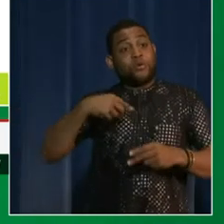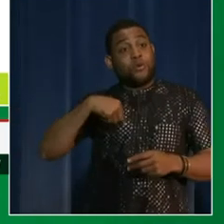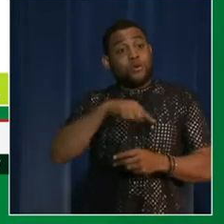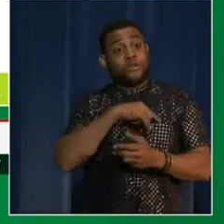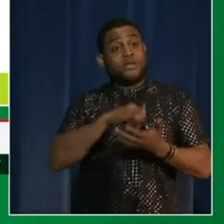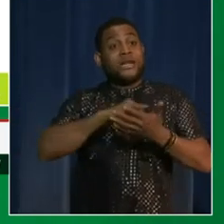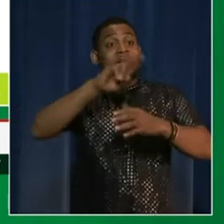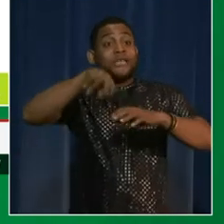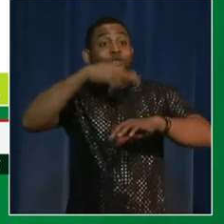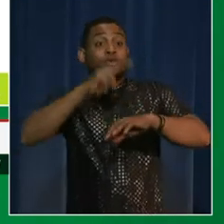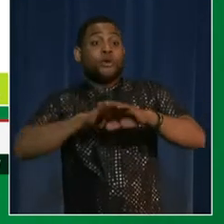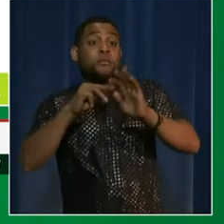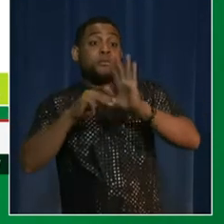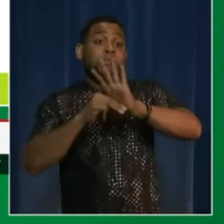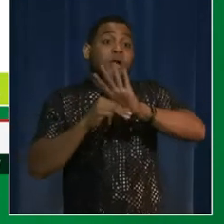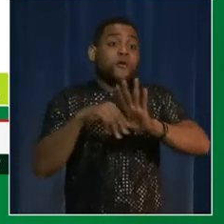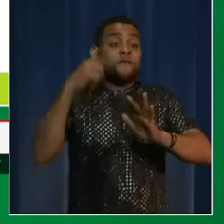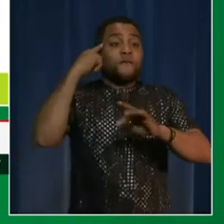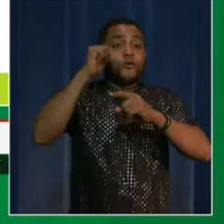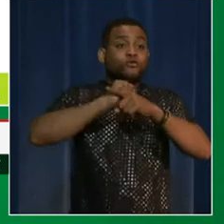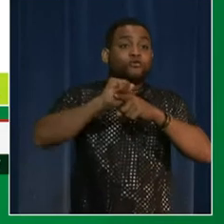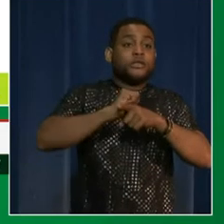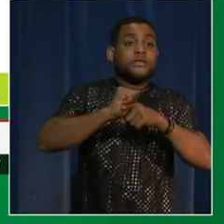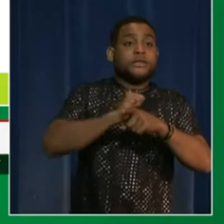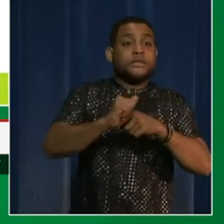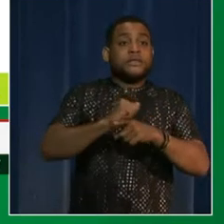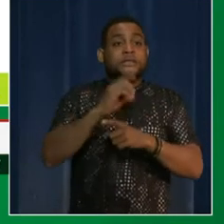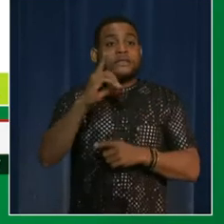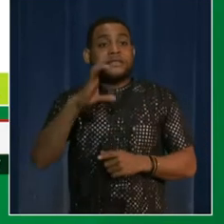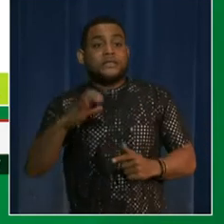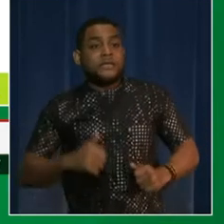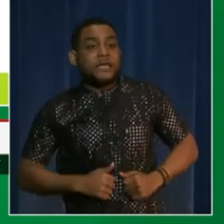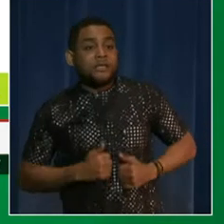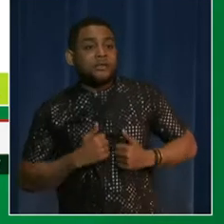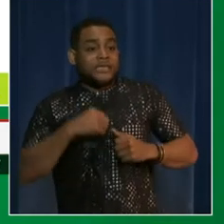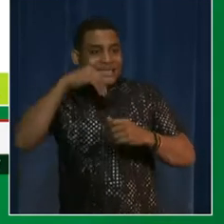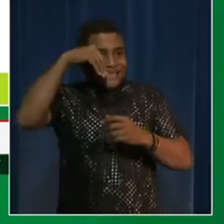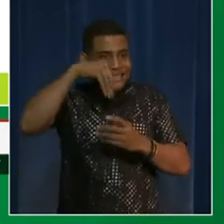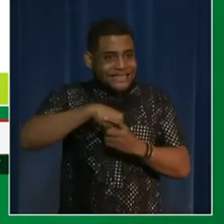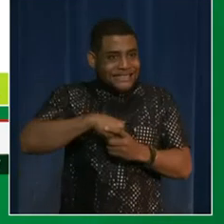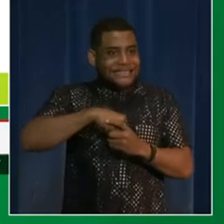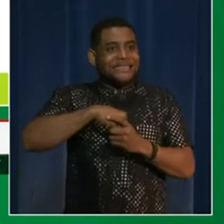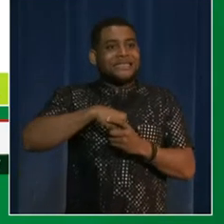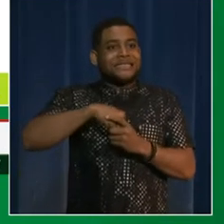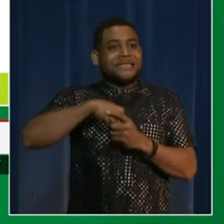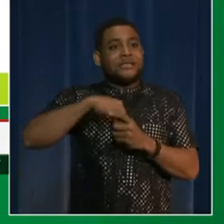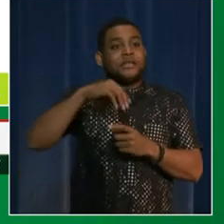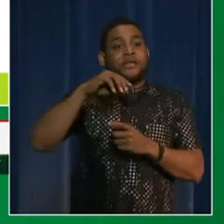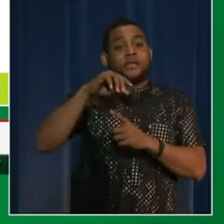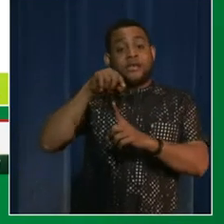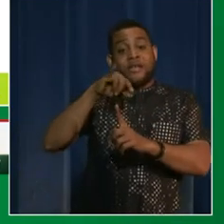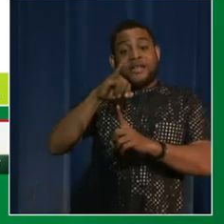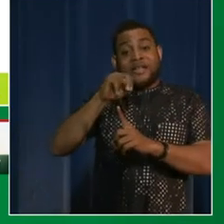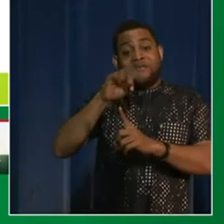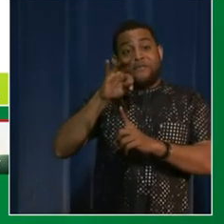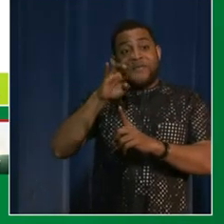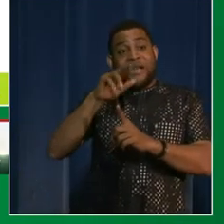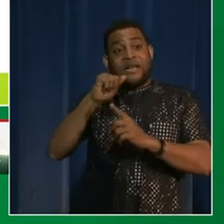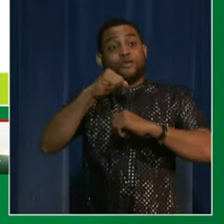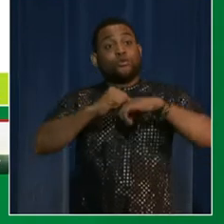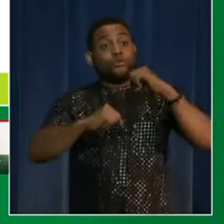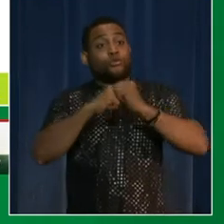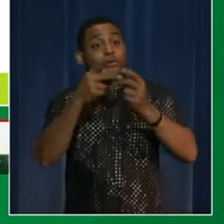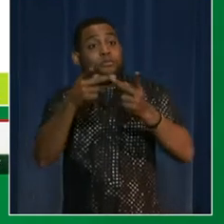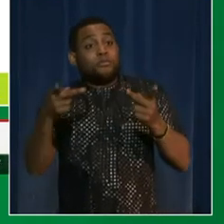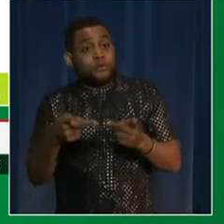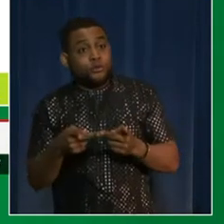of training district residents in infrastructure related or infrastructure positions. But last week